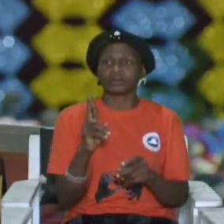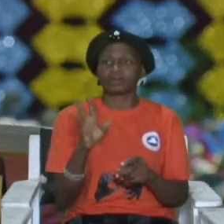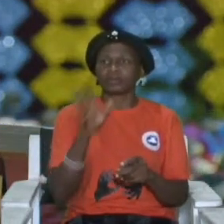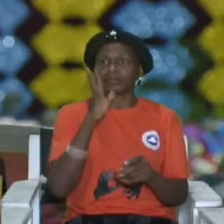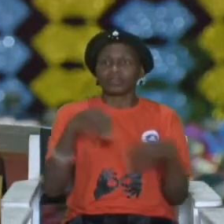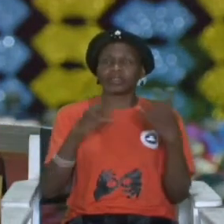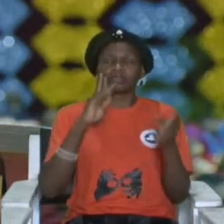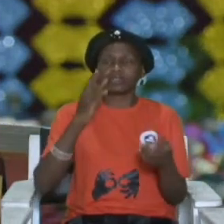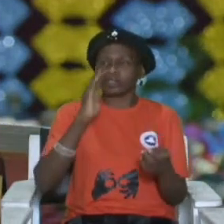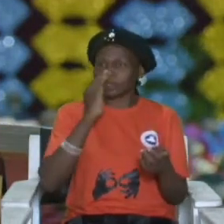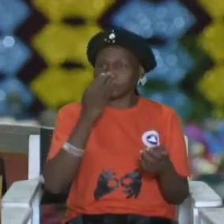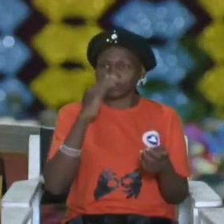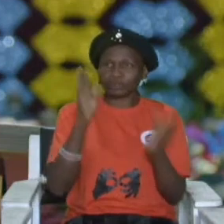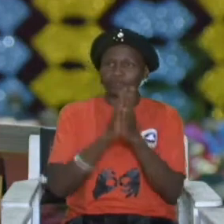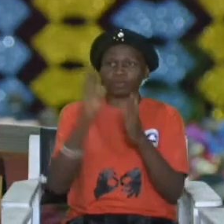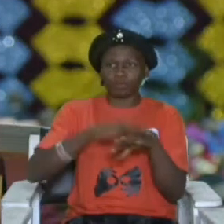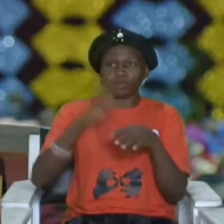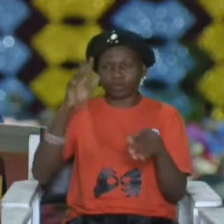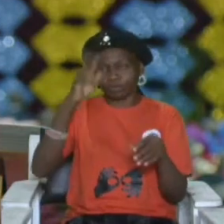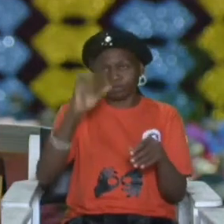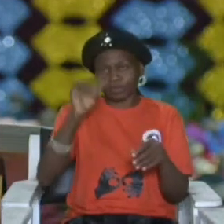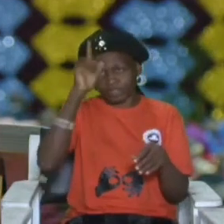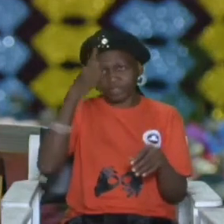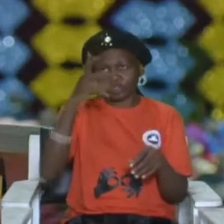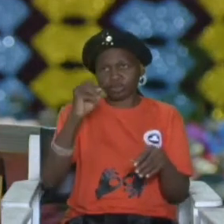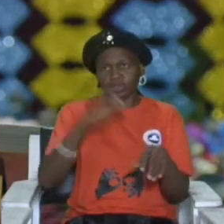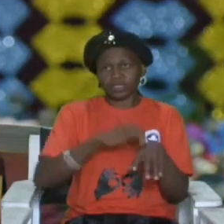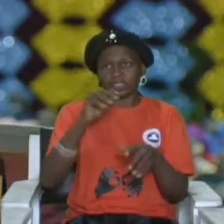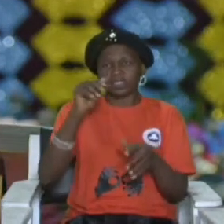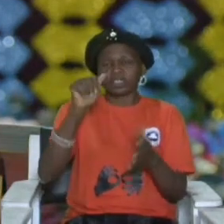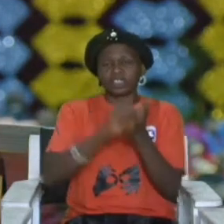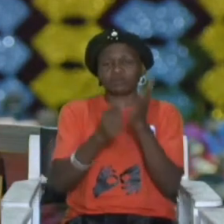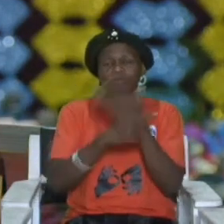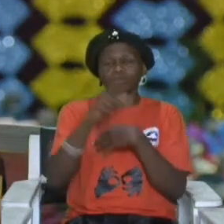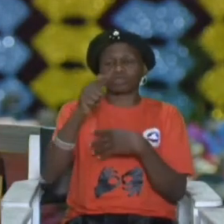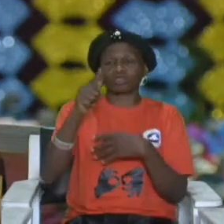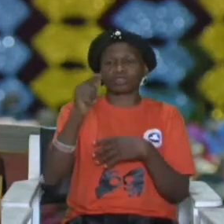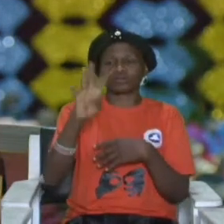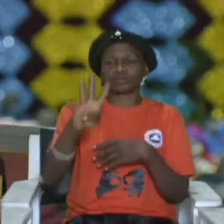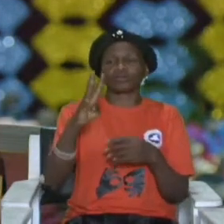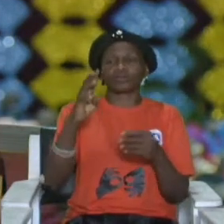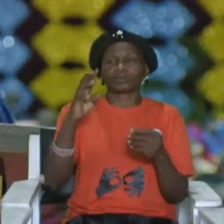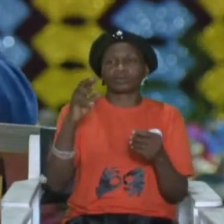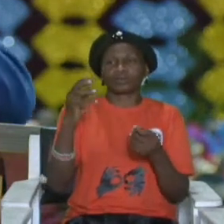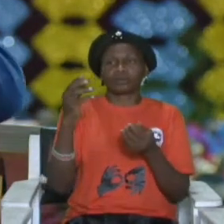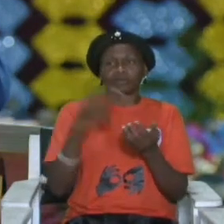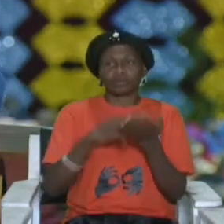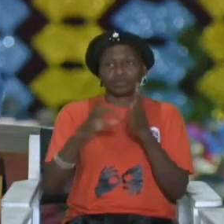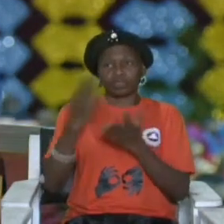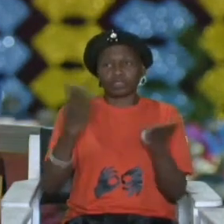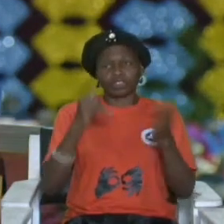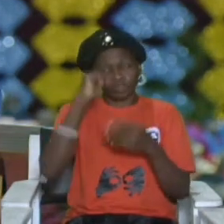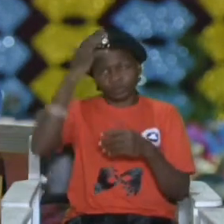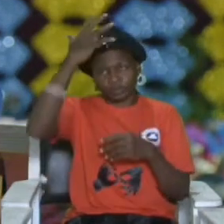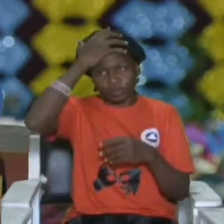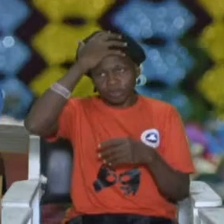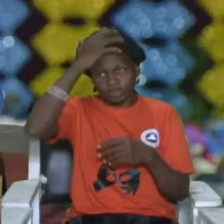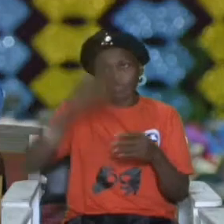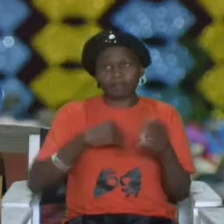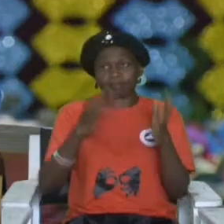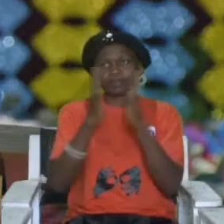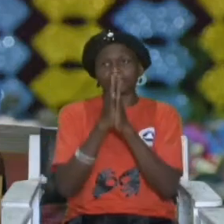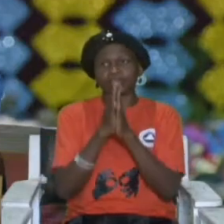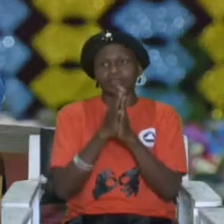her the handkerchief prayed on by Daddy Gio at the April 2024 Holy Ghost service. She placed it on her head and